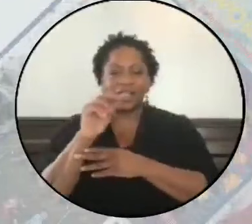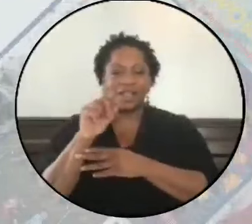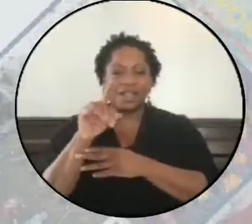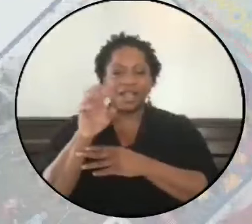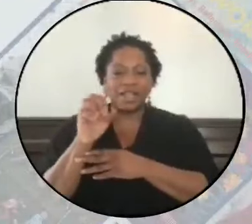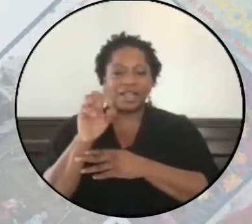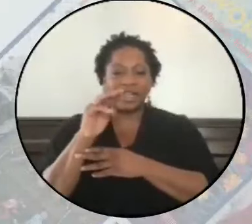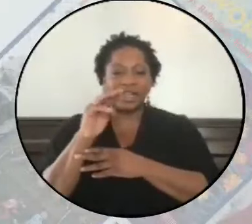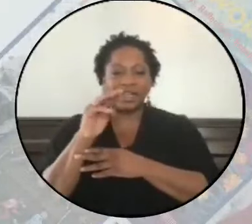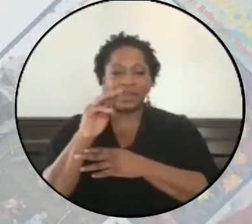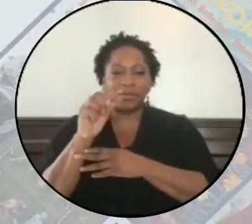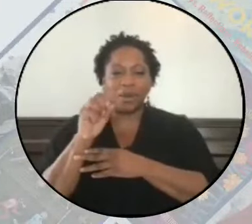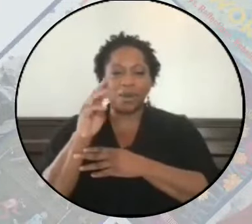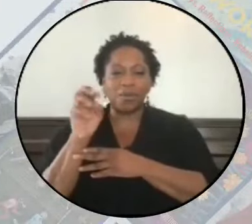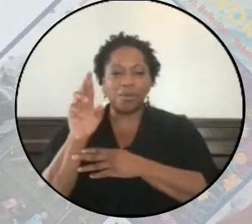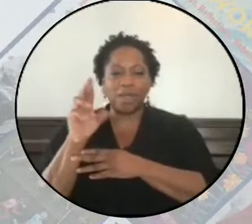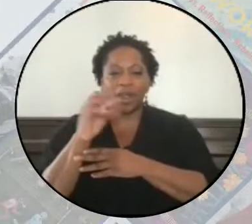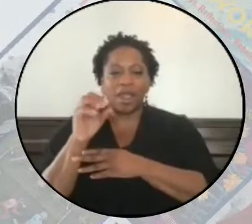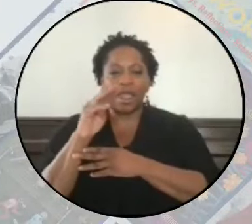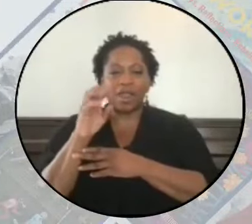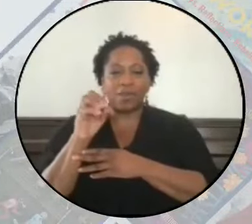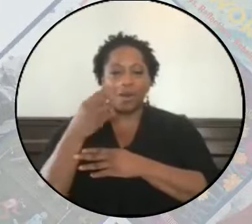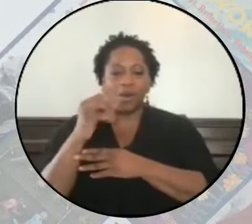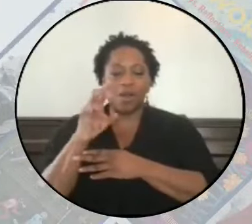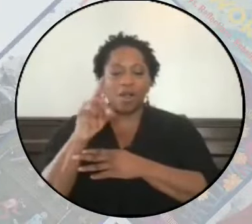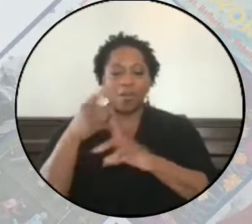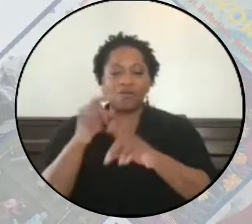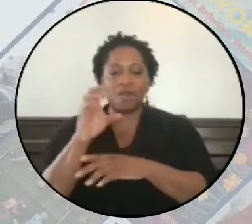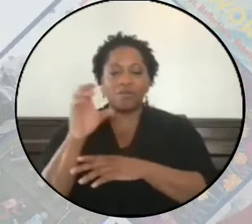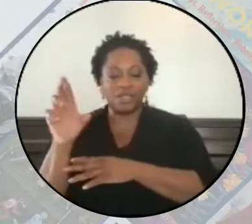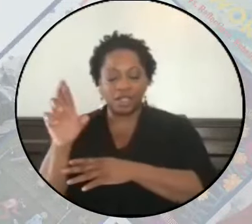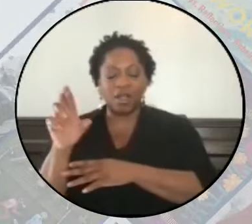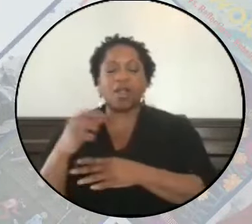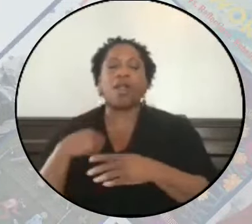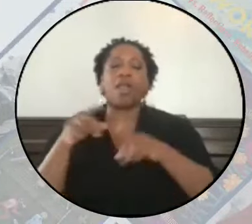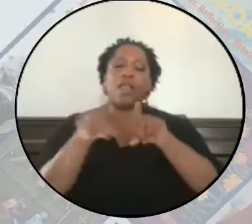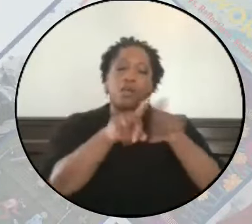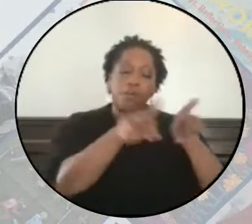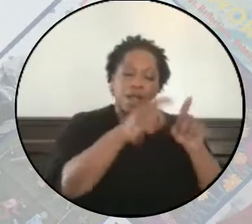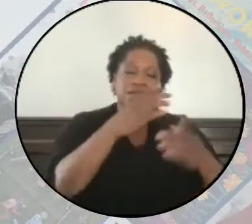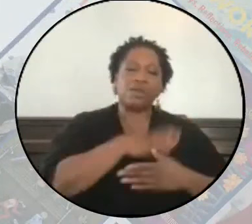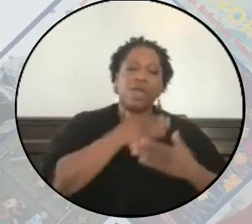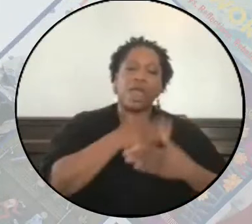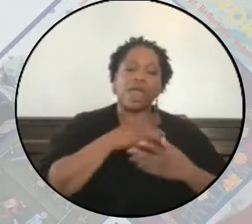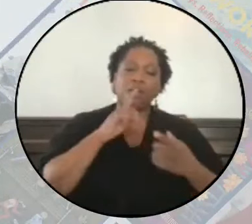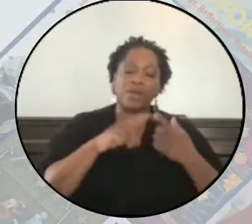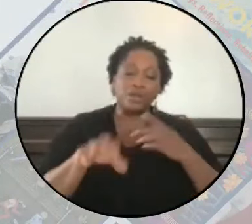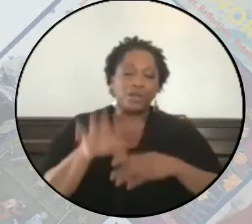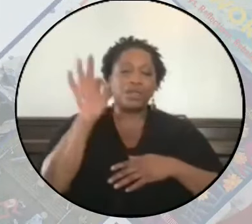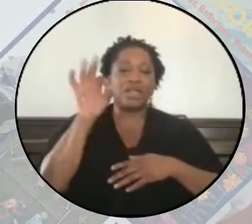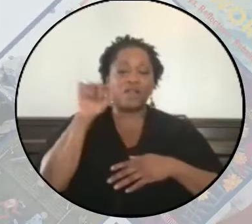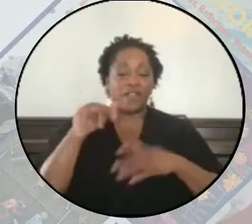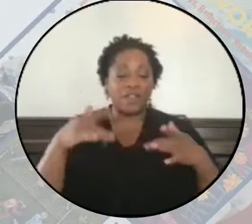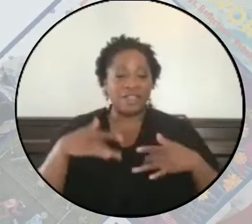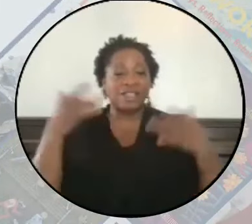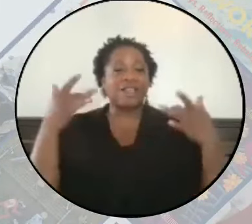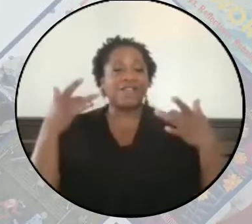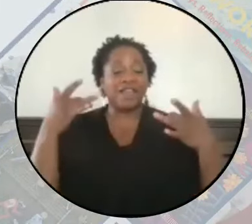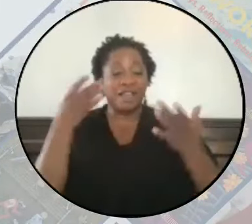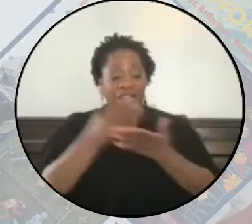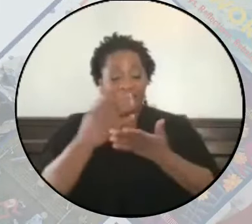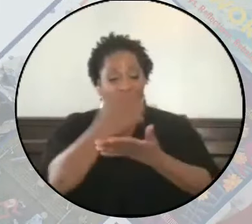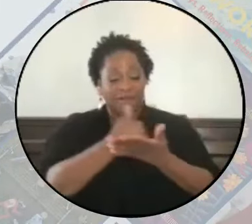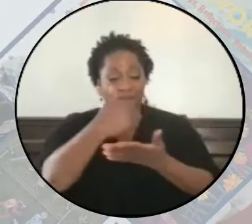Muhammad shik from uh CR and I'm also happy to discover that this event is a